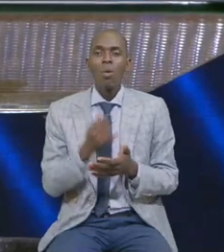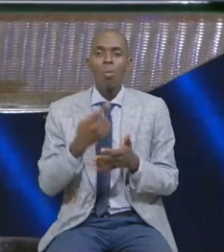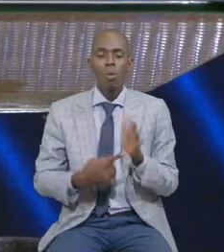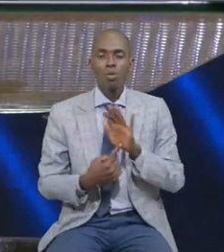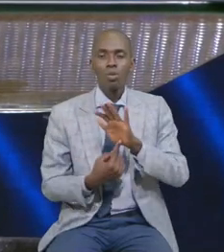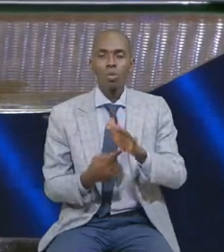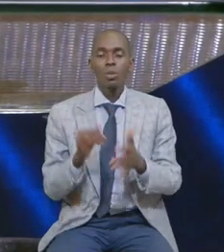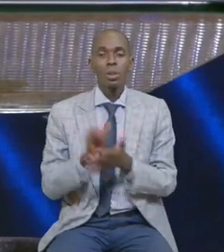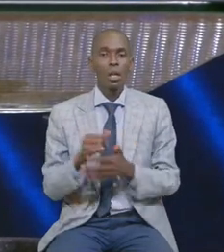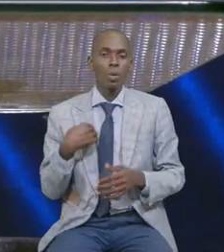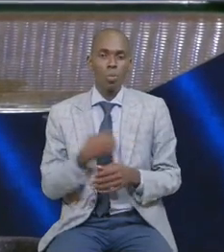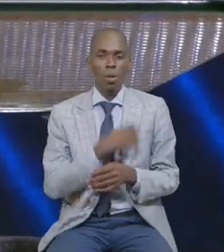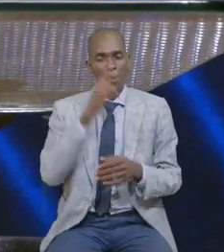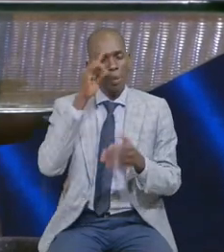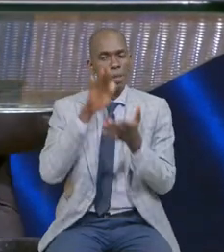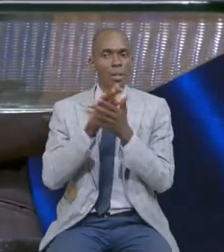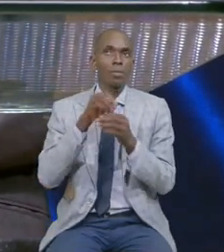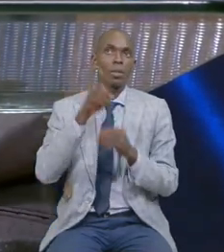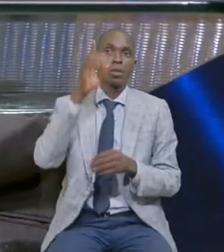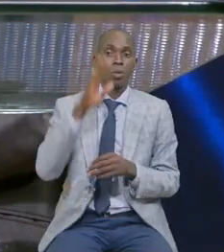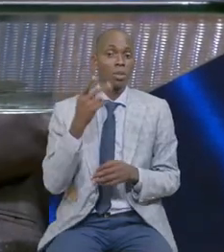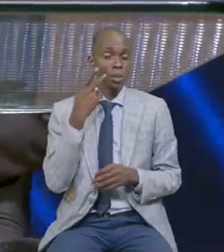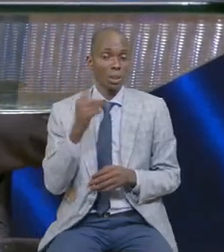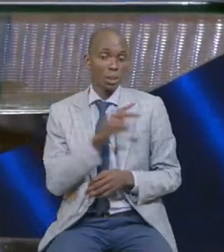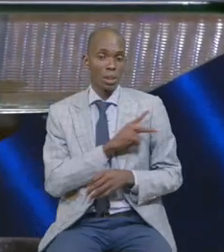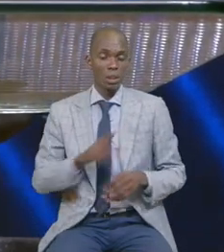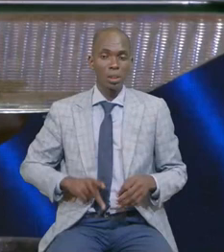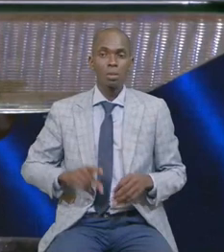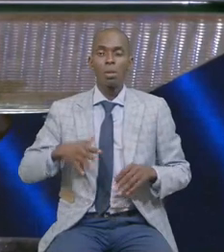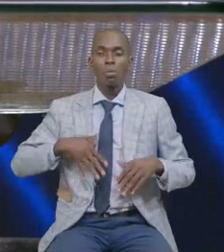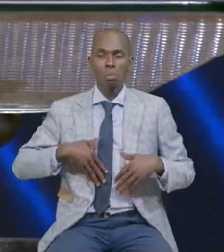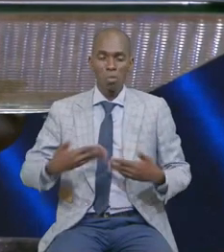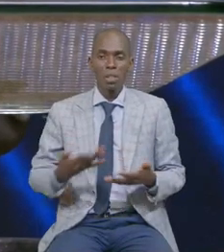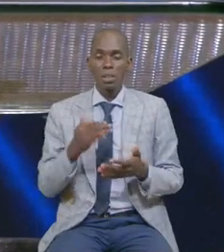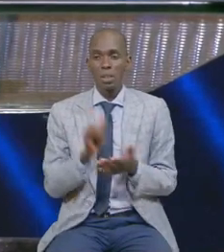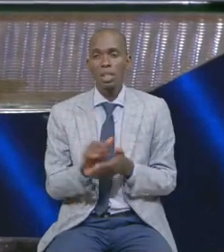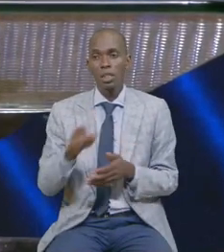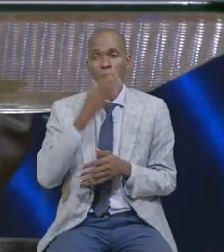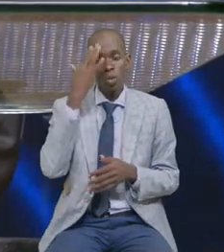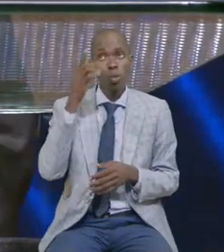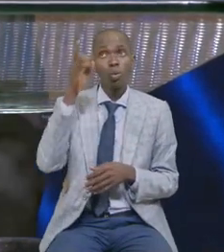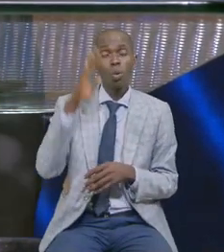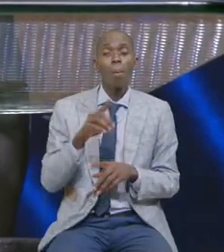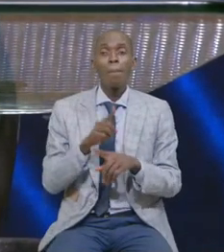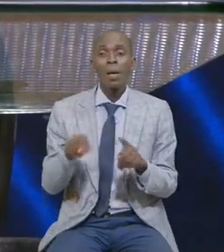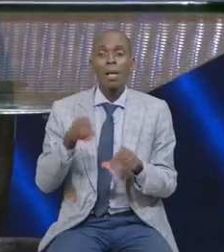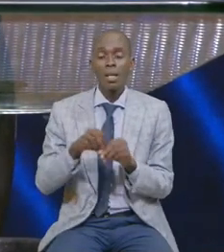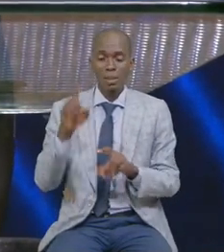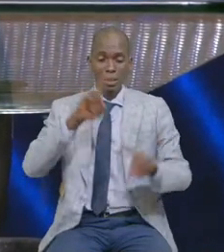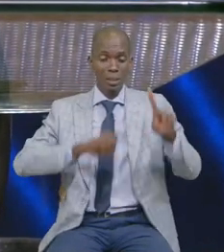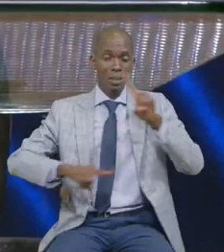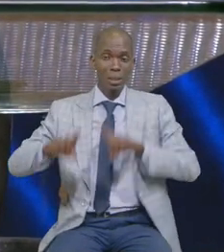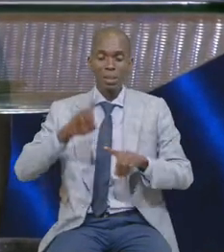that we're believing God but look at this he profess that they know God but he walks they deny him being